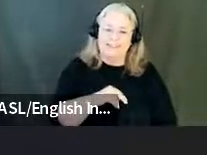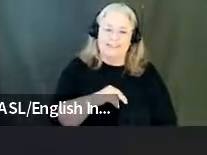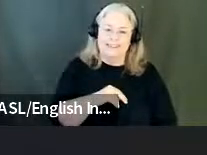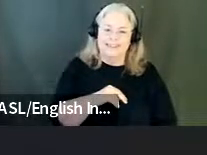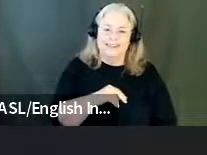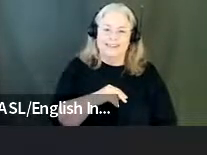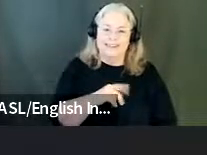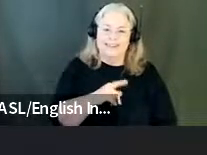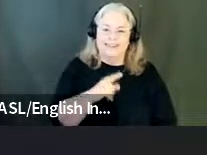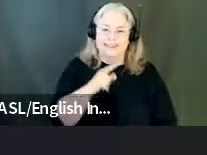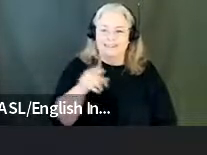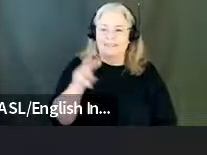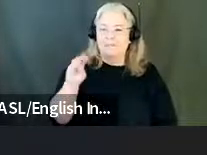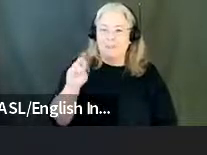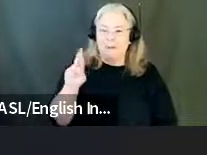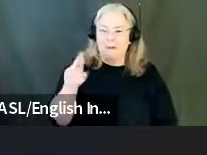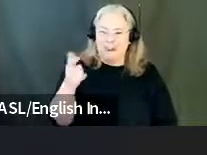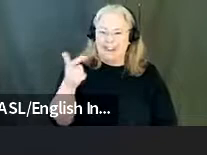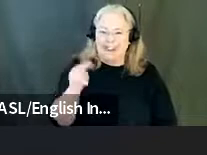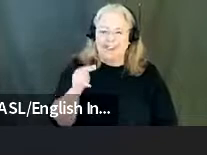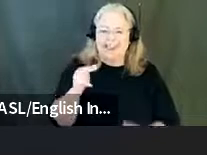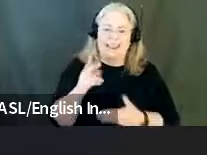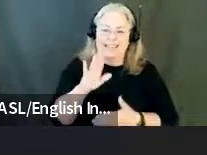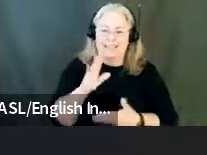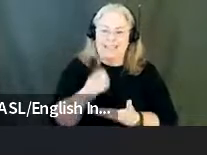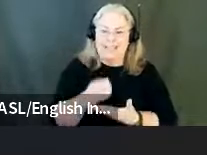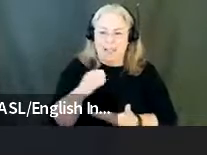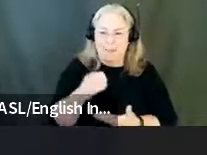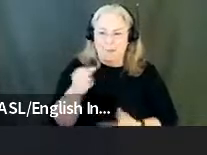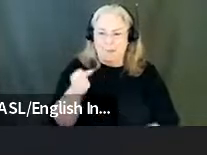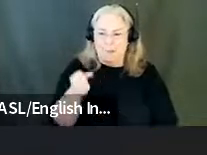So here's Morgan, the cup holder.